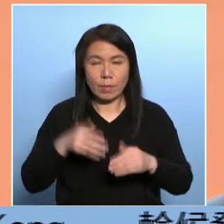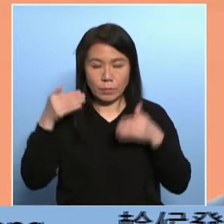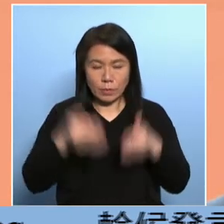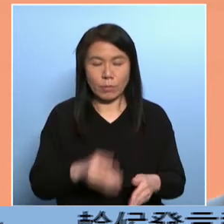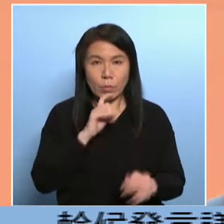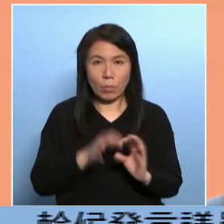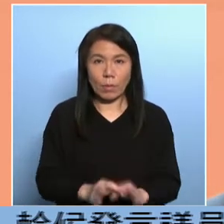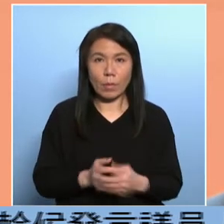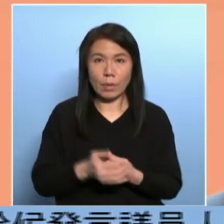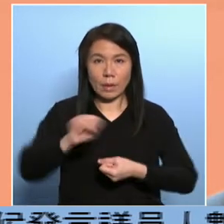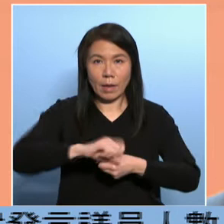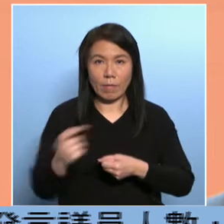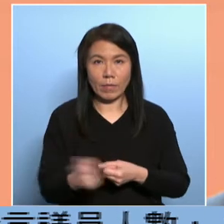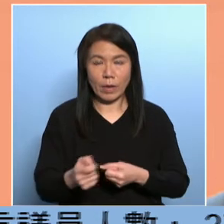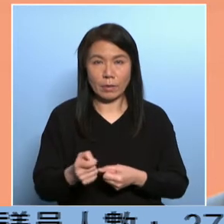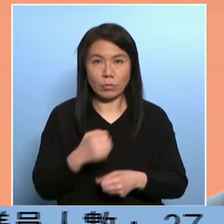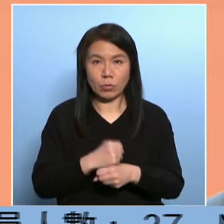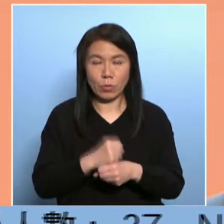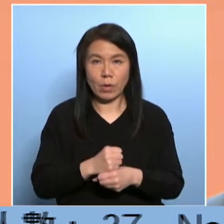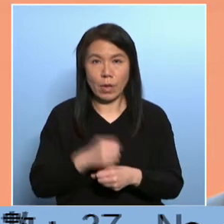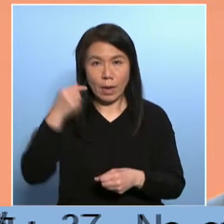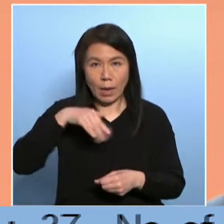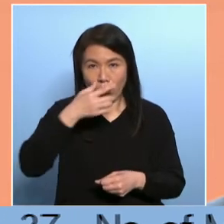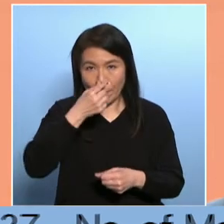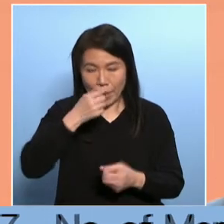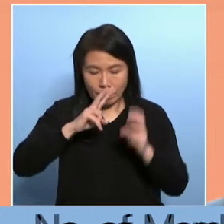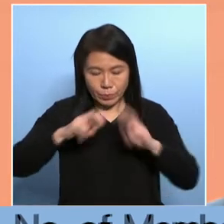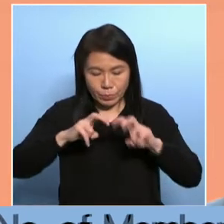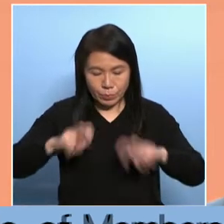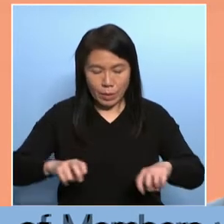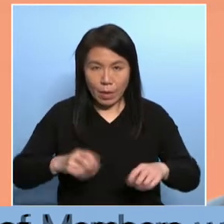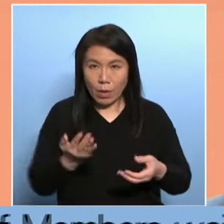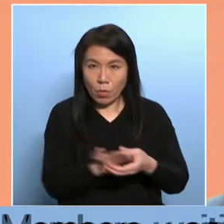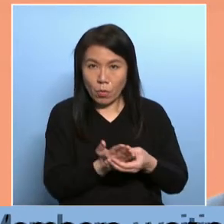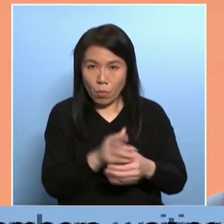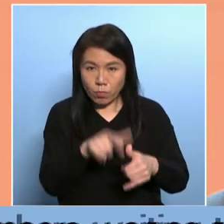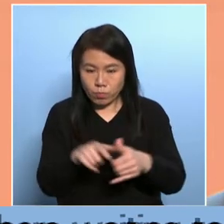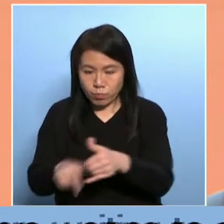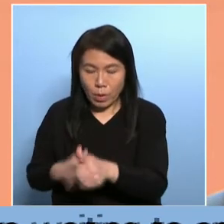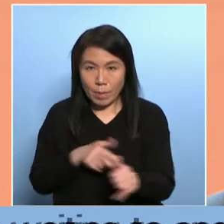stable. And task forces have been set up to step up